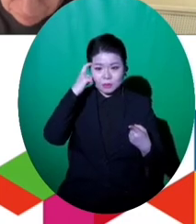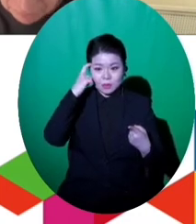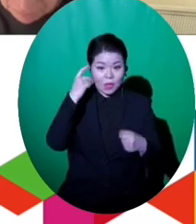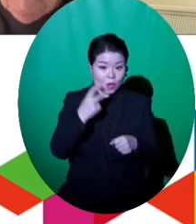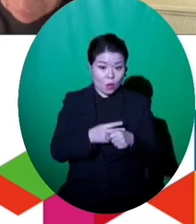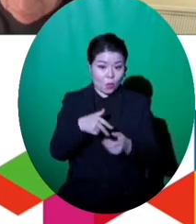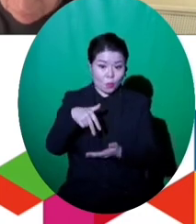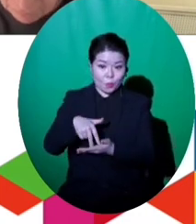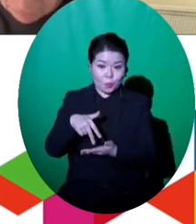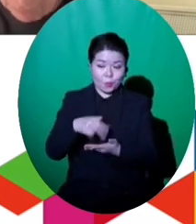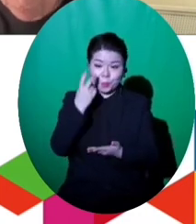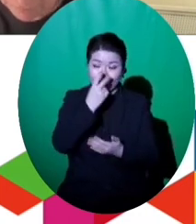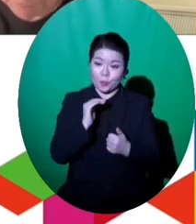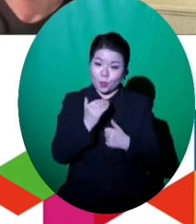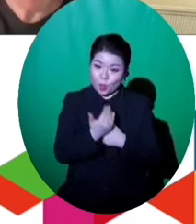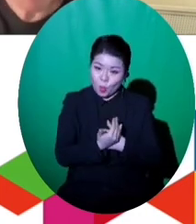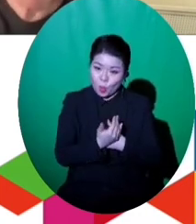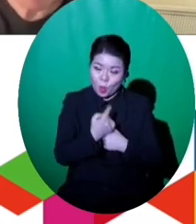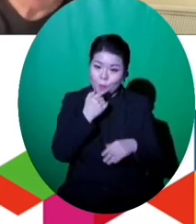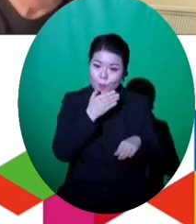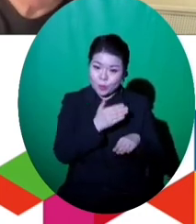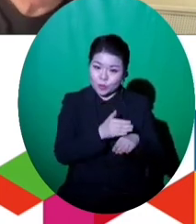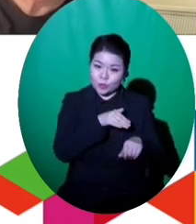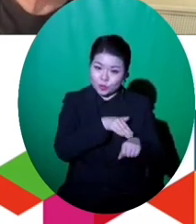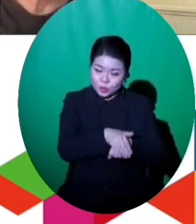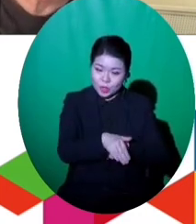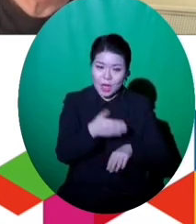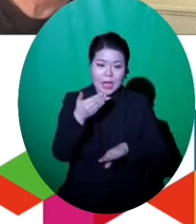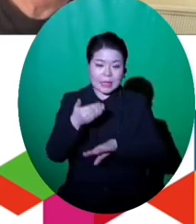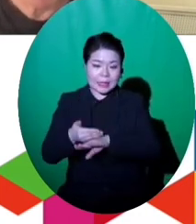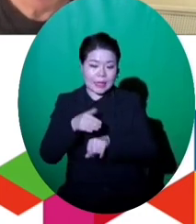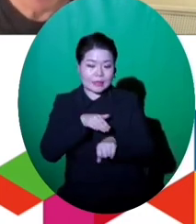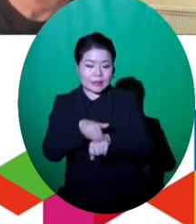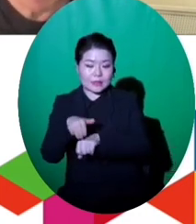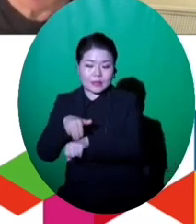democracy over other kinds of democracy, and what